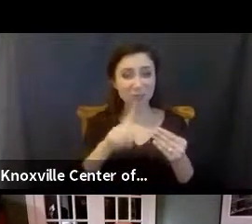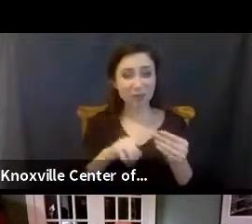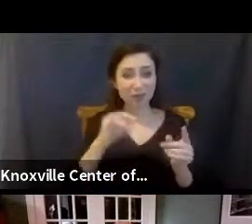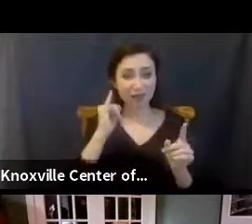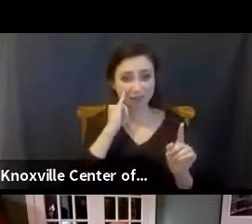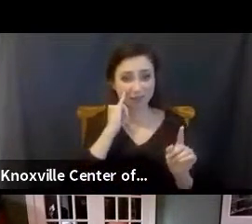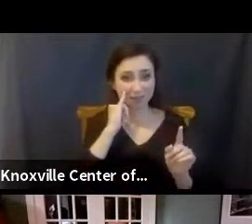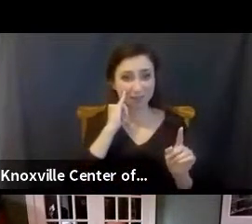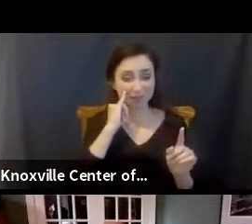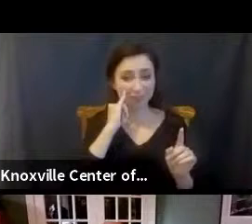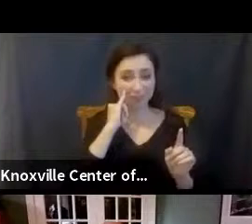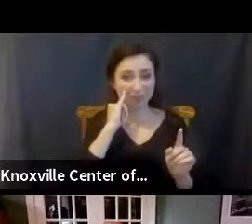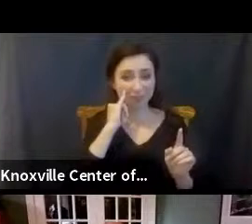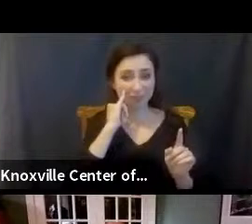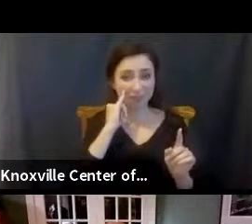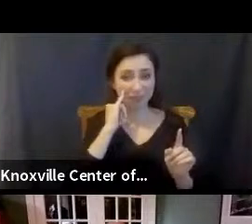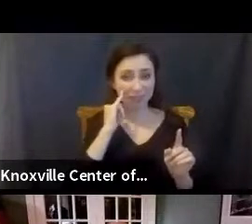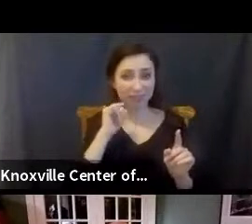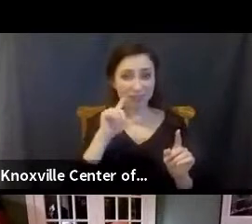to, the